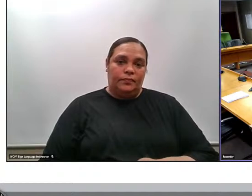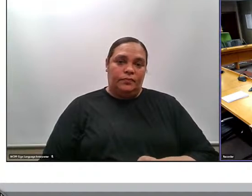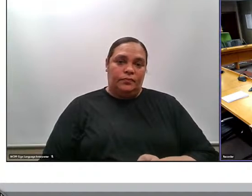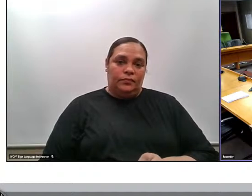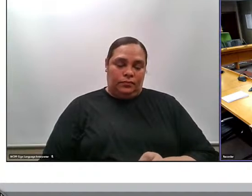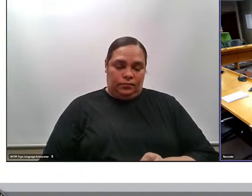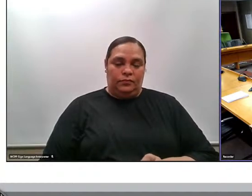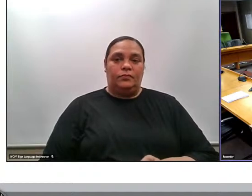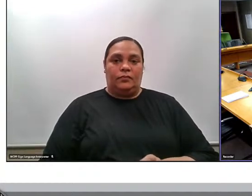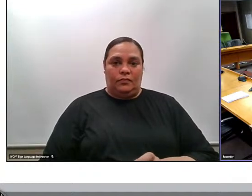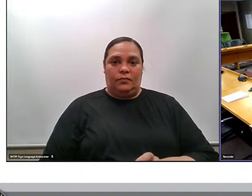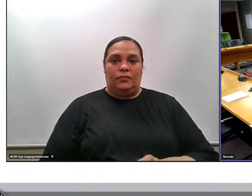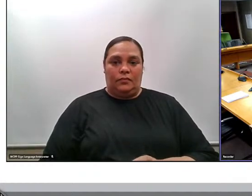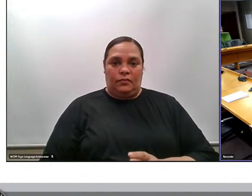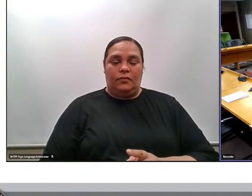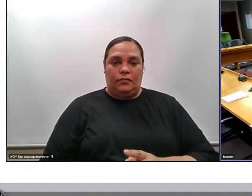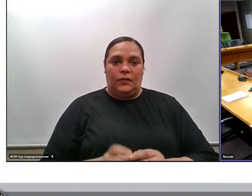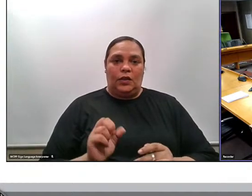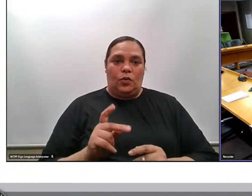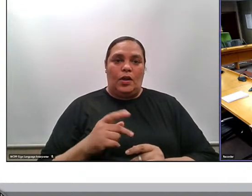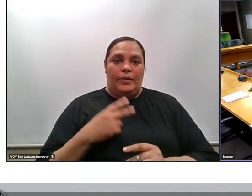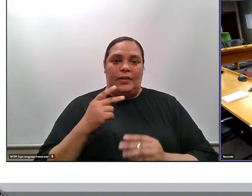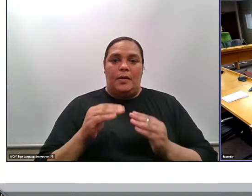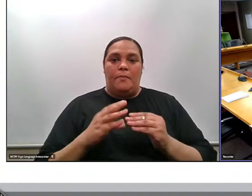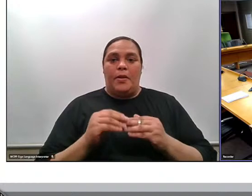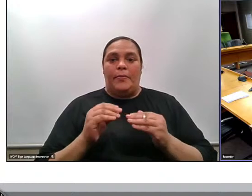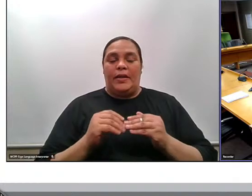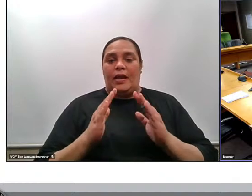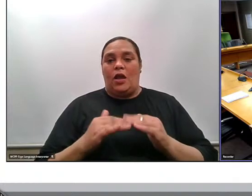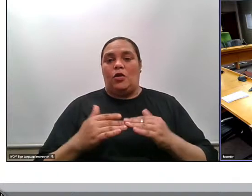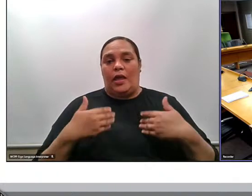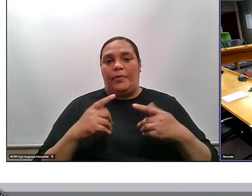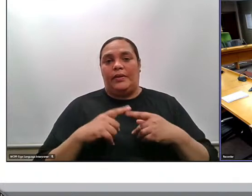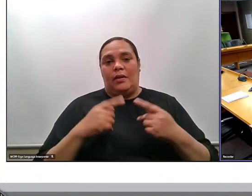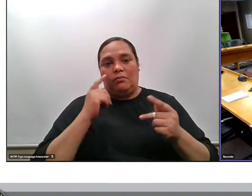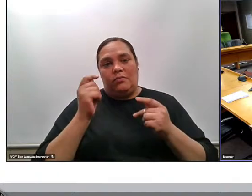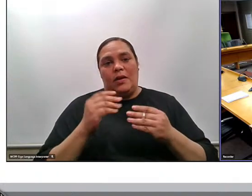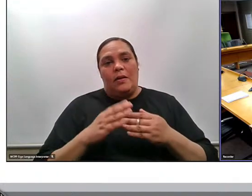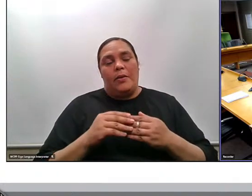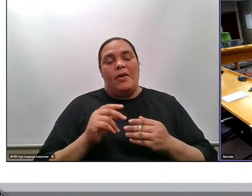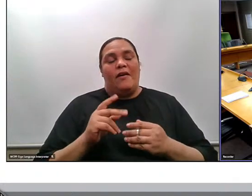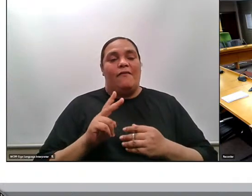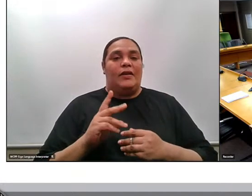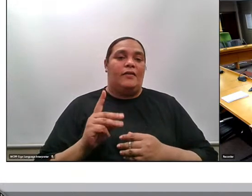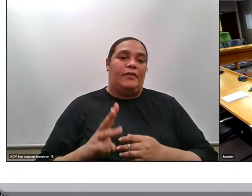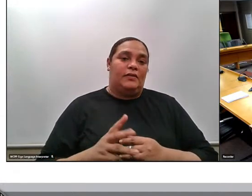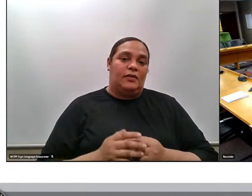Okay. I see members in the House are happy, and I also recognize Member van der Westhuizen.